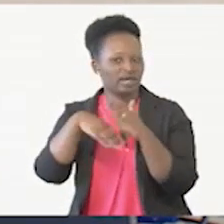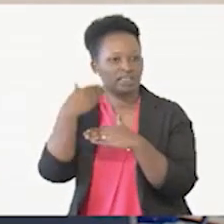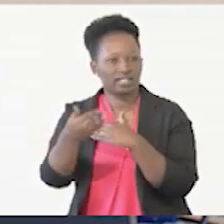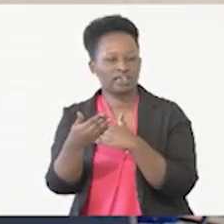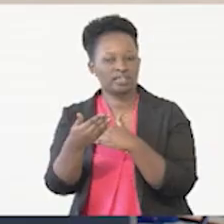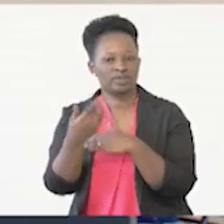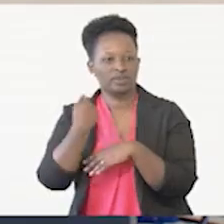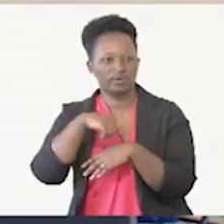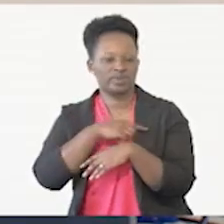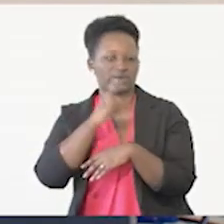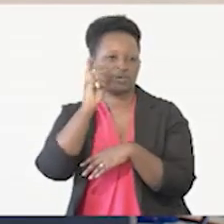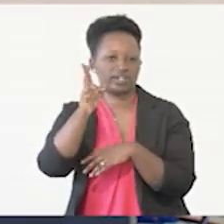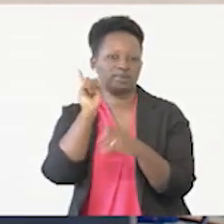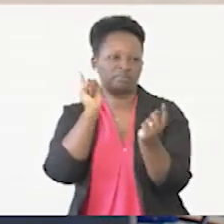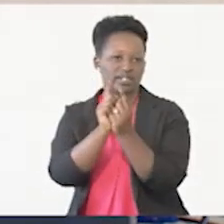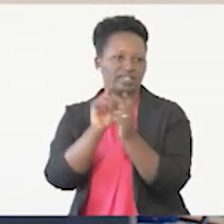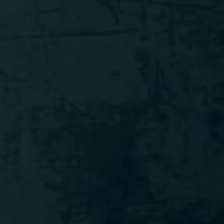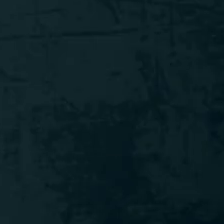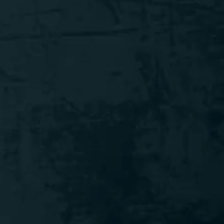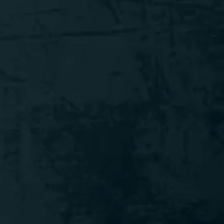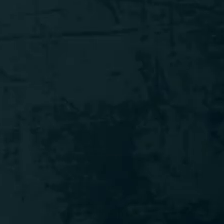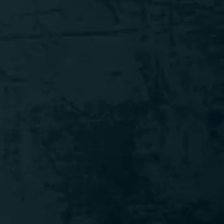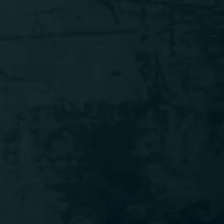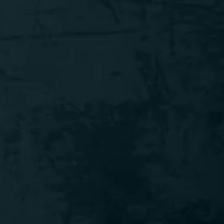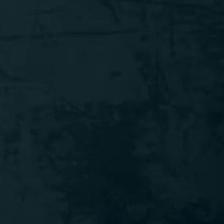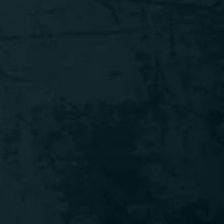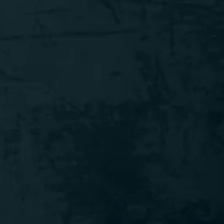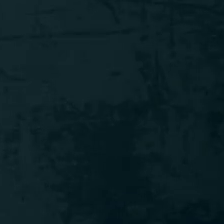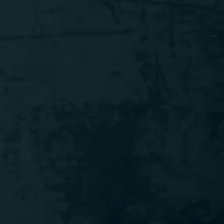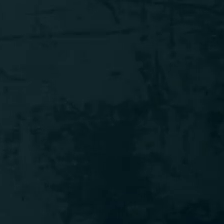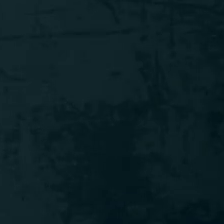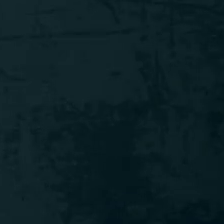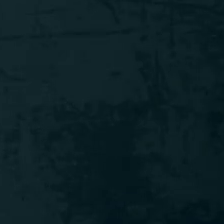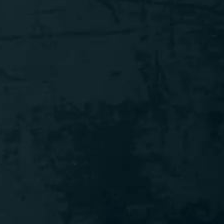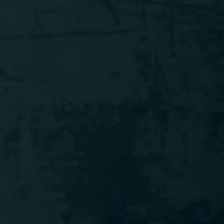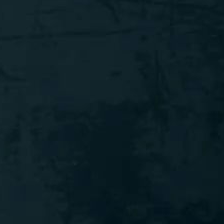Then we shall pick from there next.